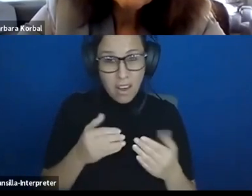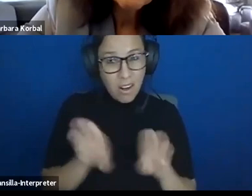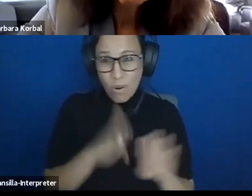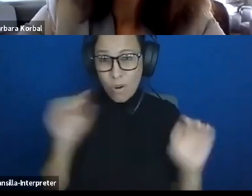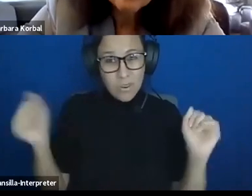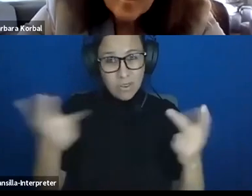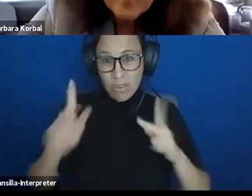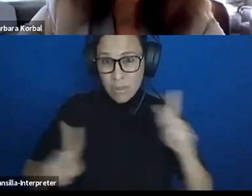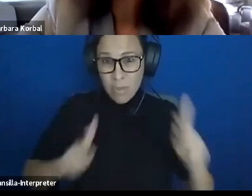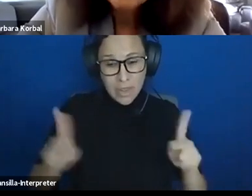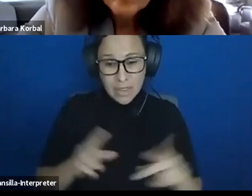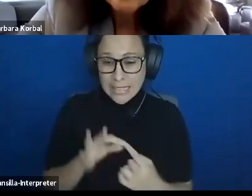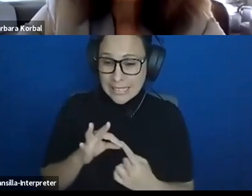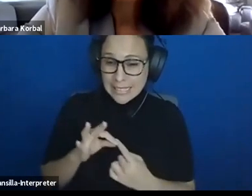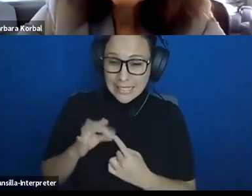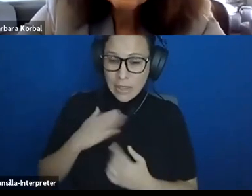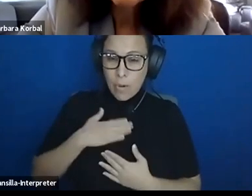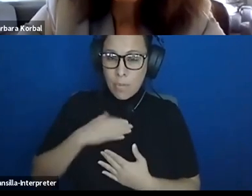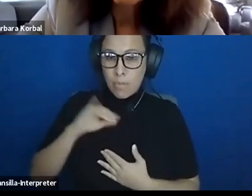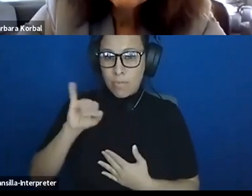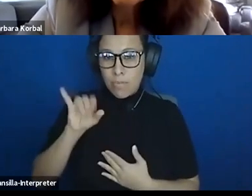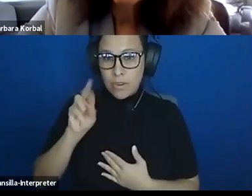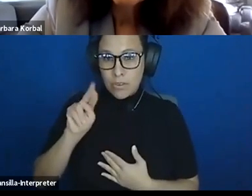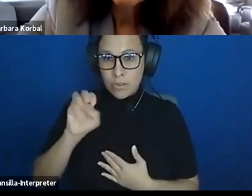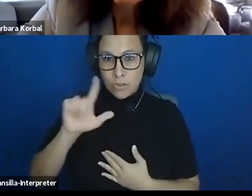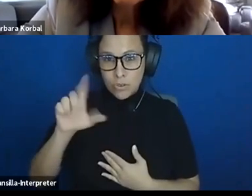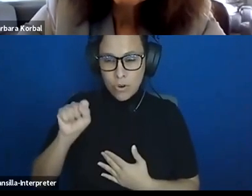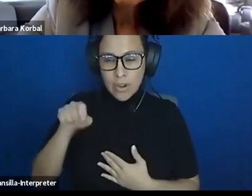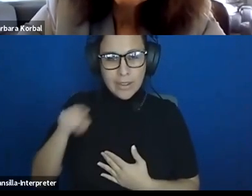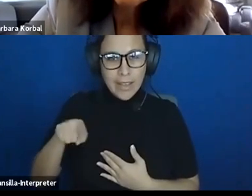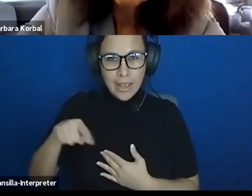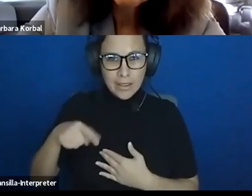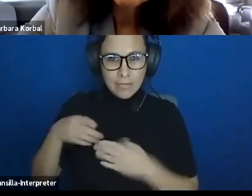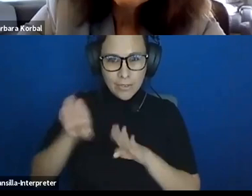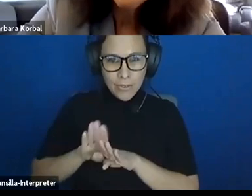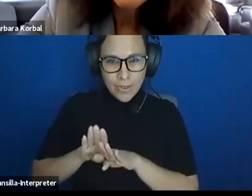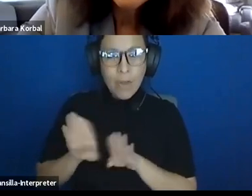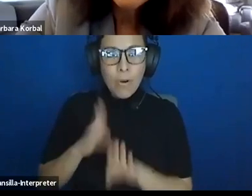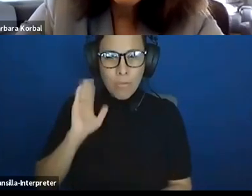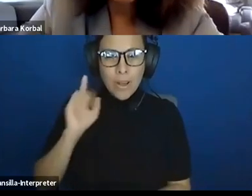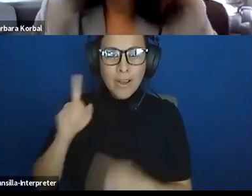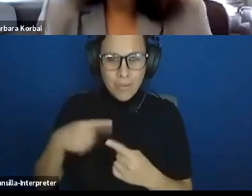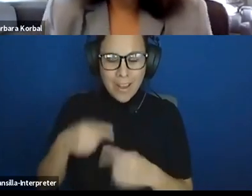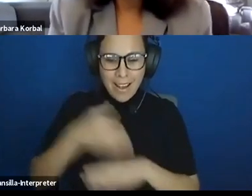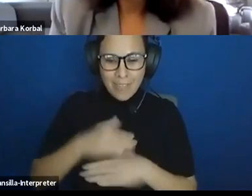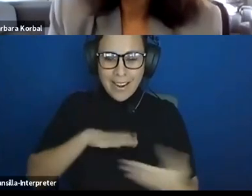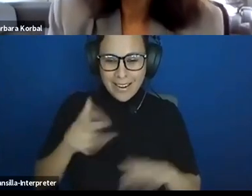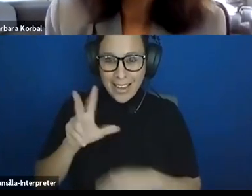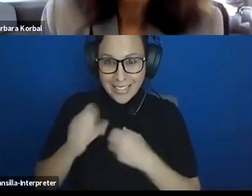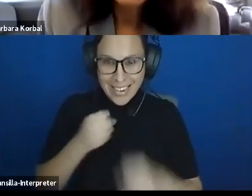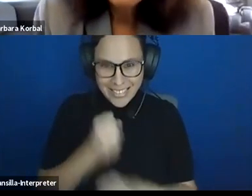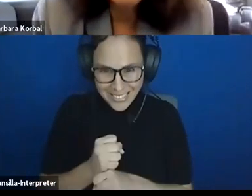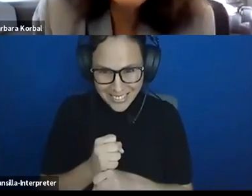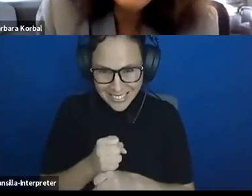public, with the exception of my journals, which will not be open until I've been dead for 30 years. I didn't want to face the